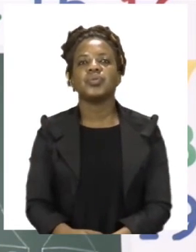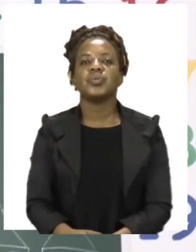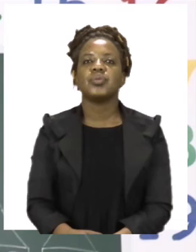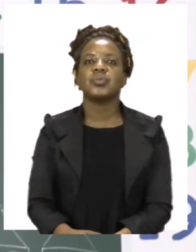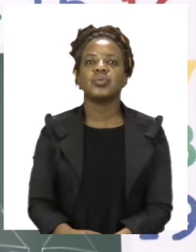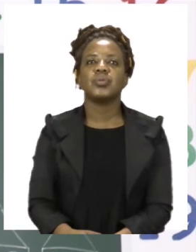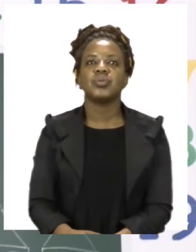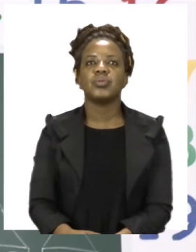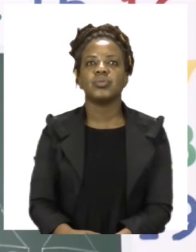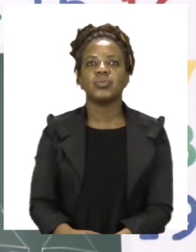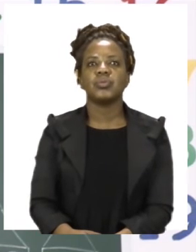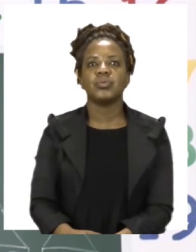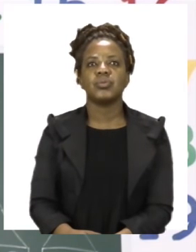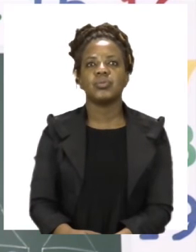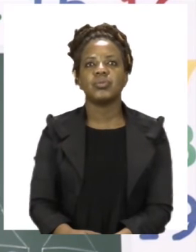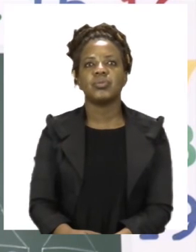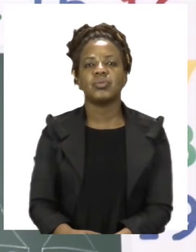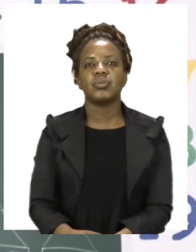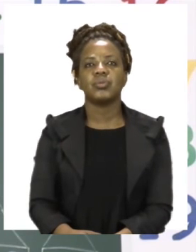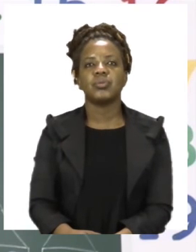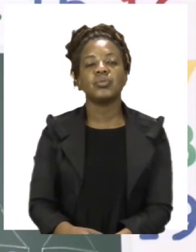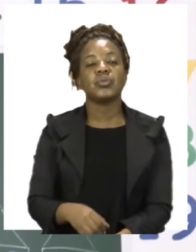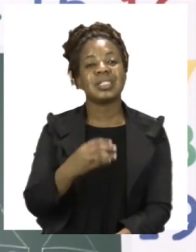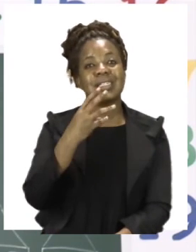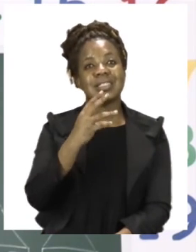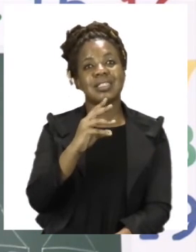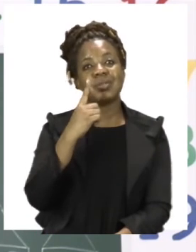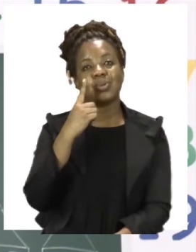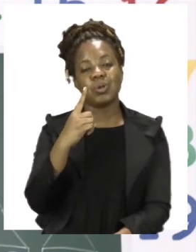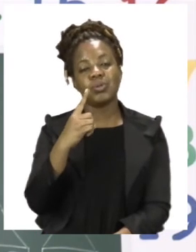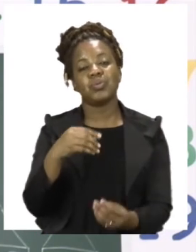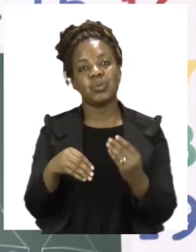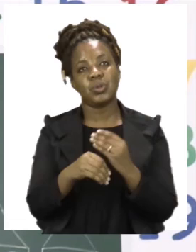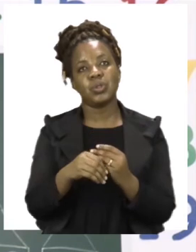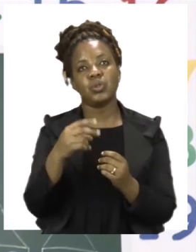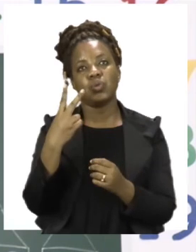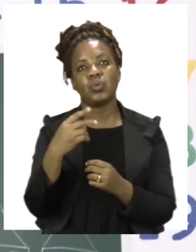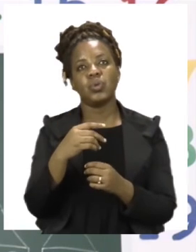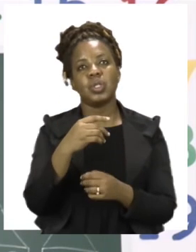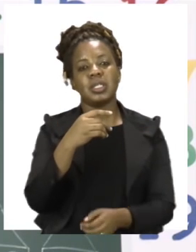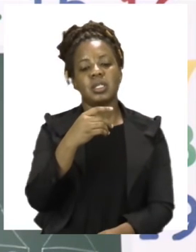to hop 2 numbers. From 61, we will say